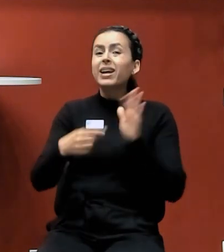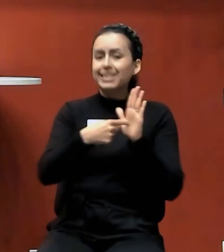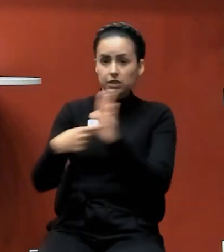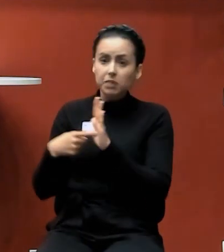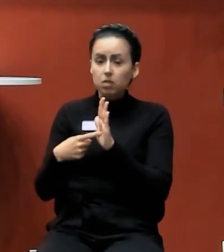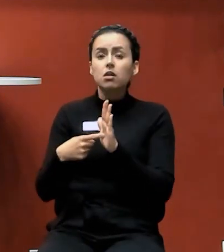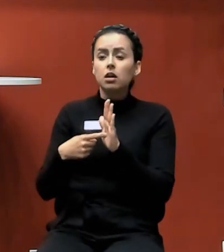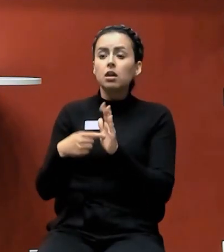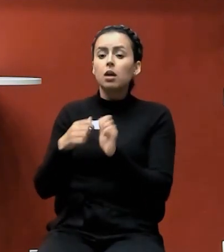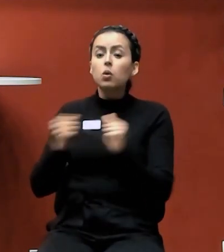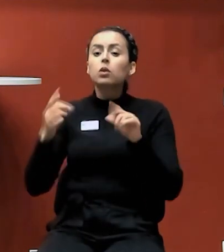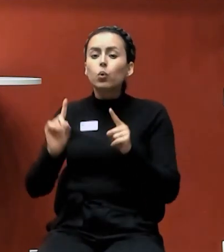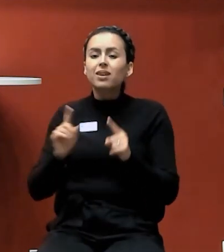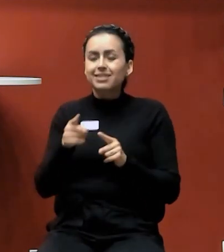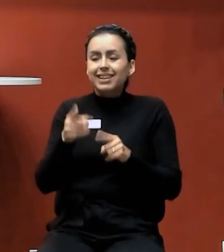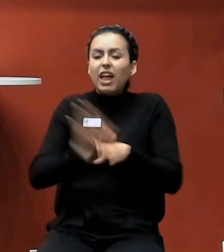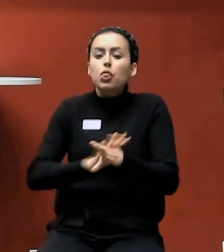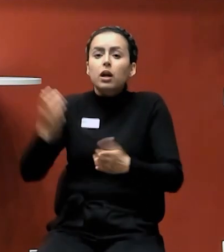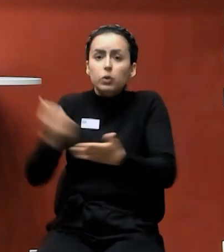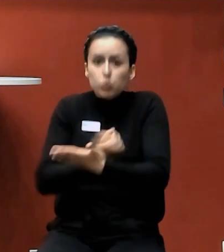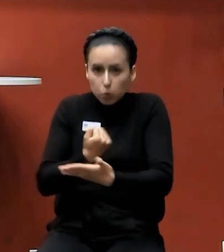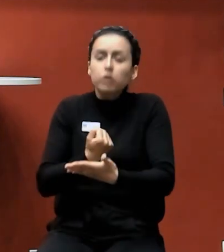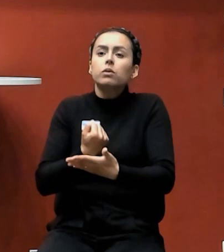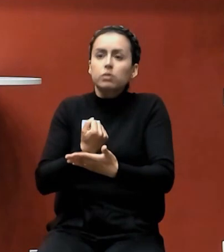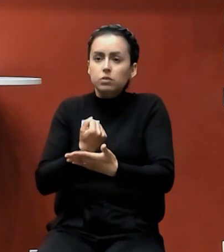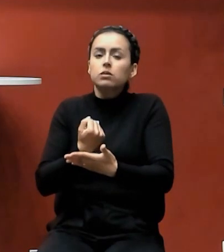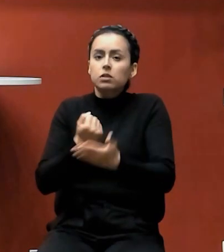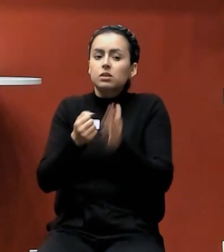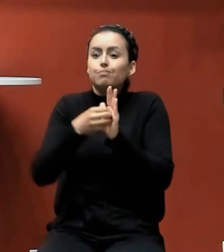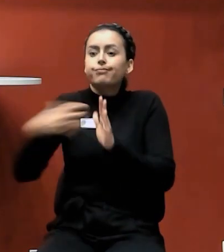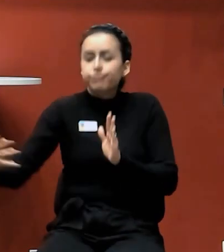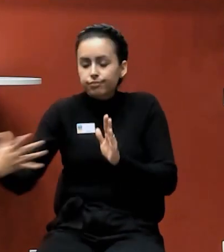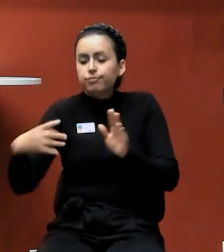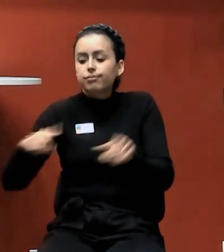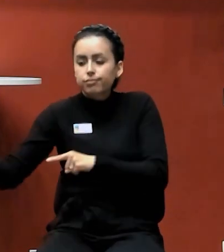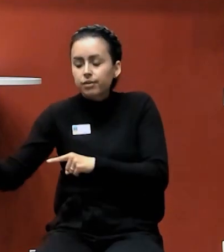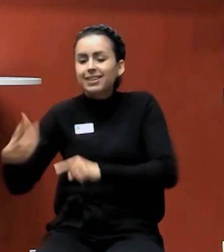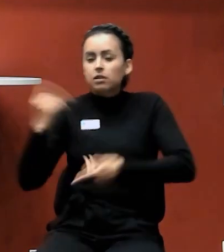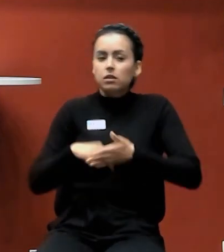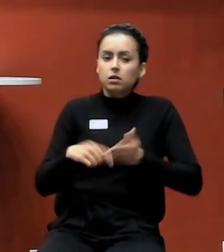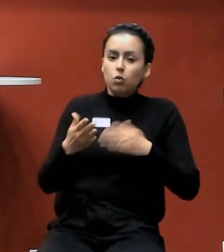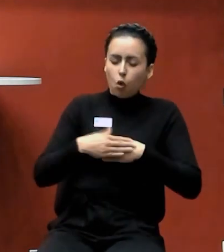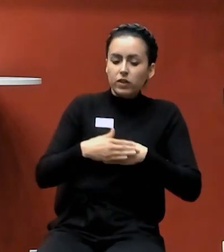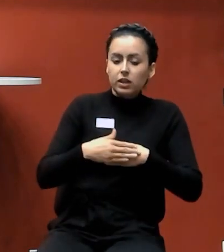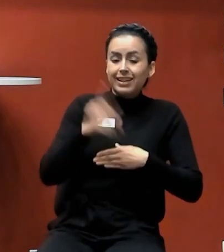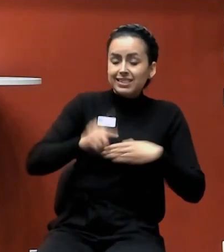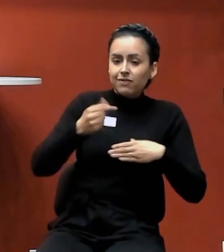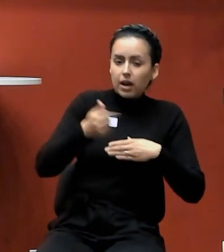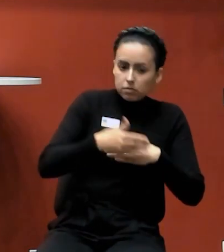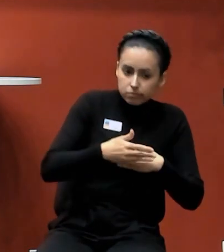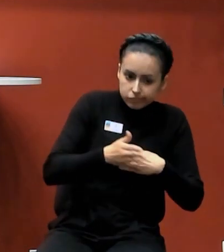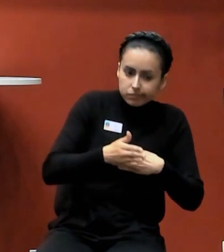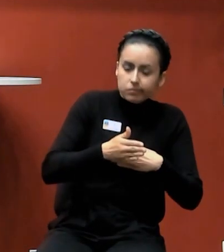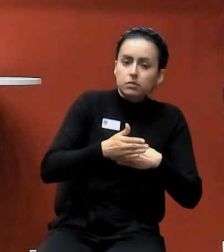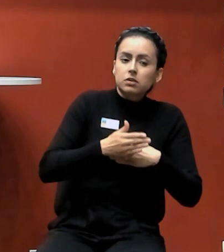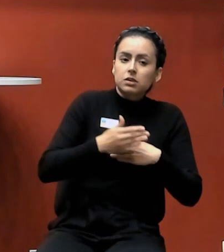do, how you use the leverage of getting a, you have to get the door a little bit open, and then you